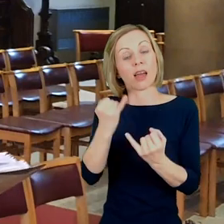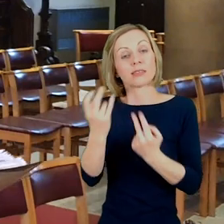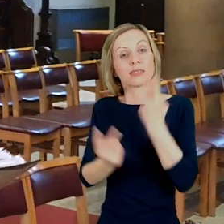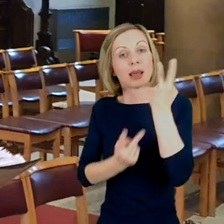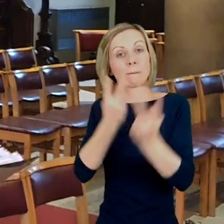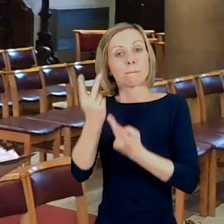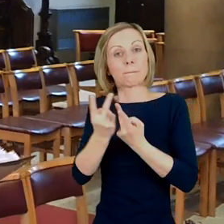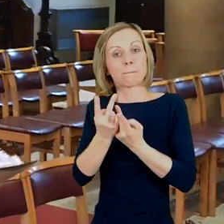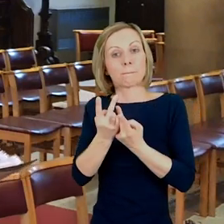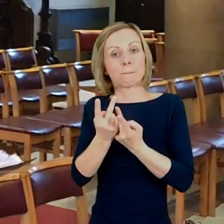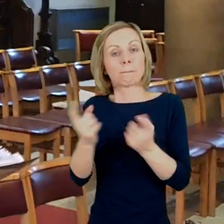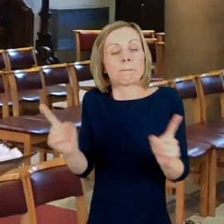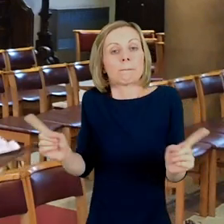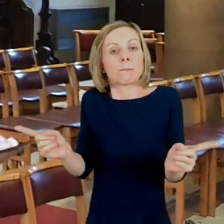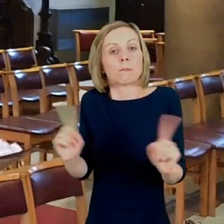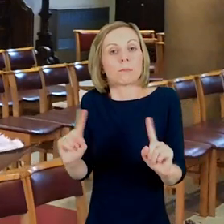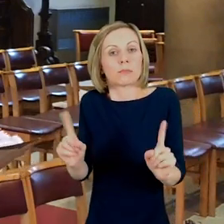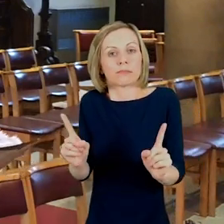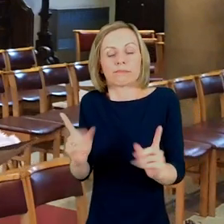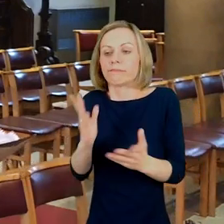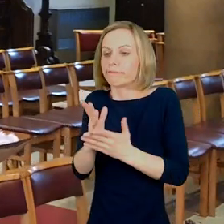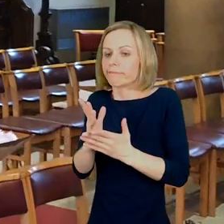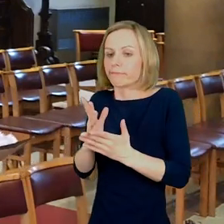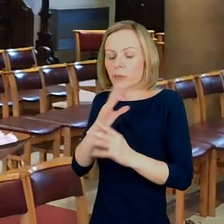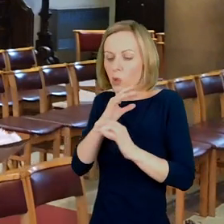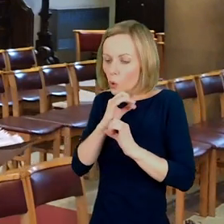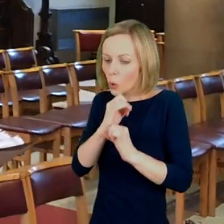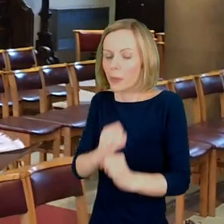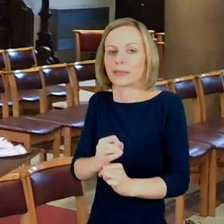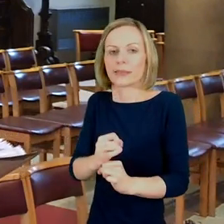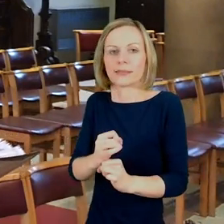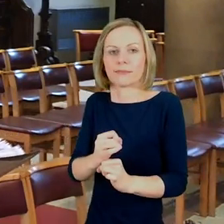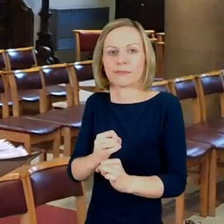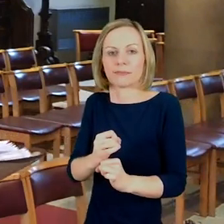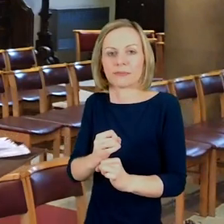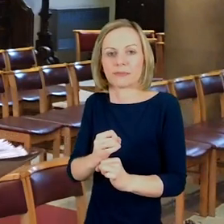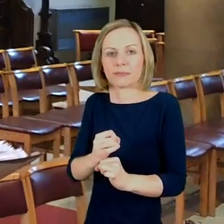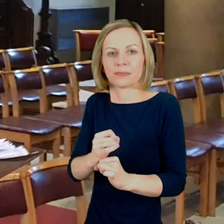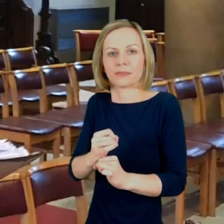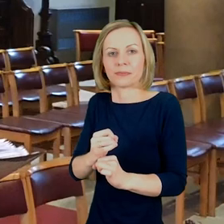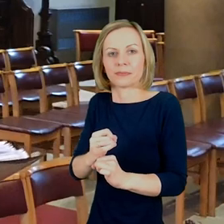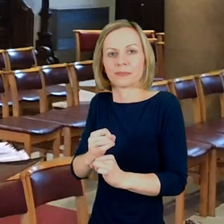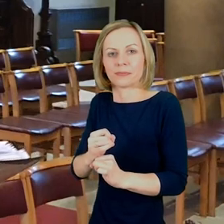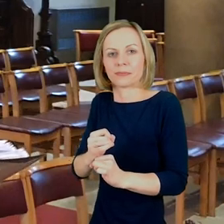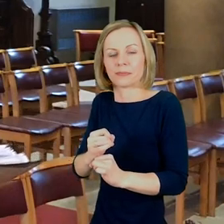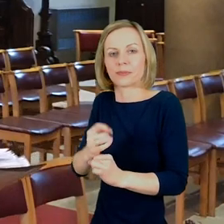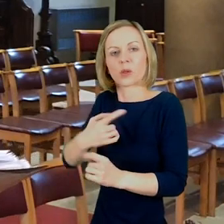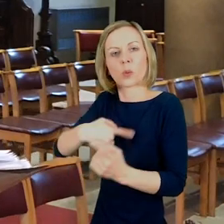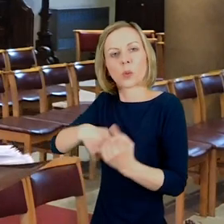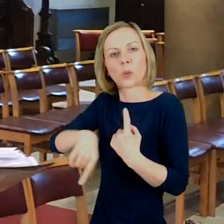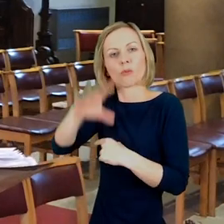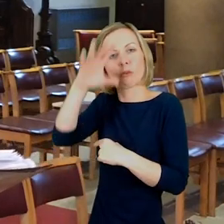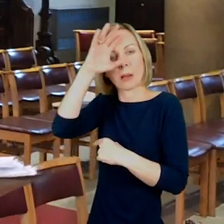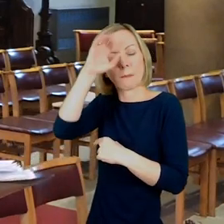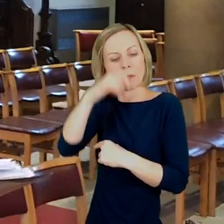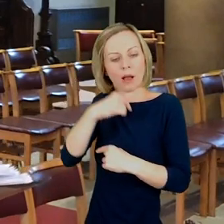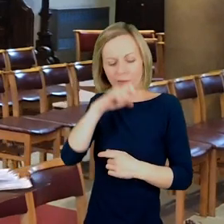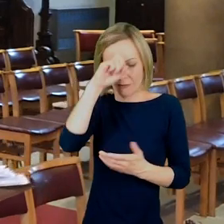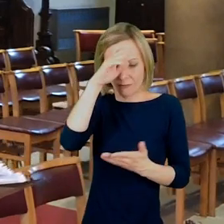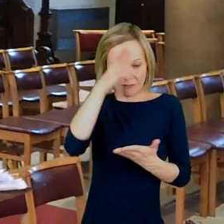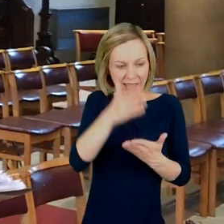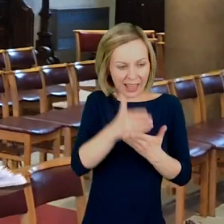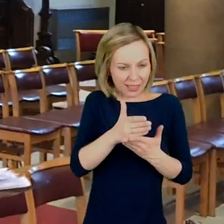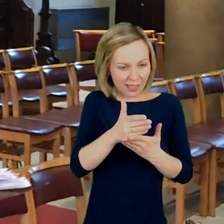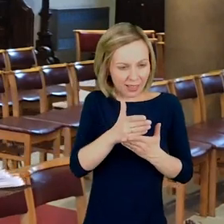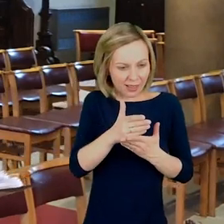We end our service today with a wonderful hymn of commitment. It reminds us that as we step out in